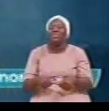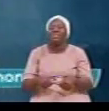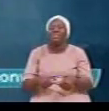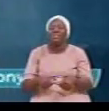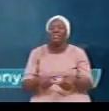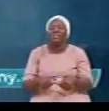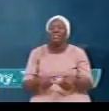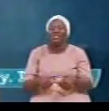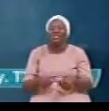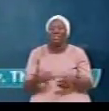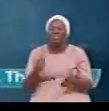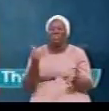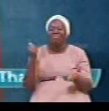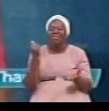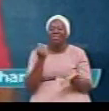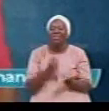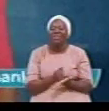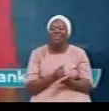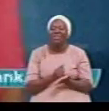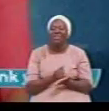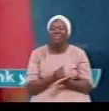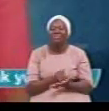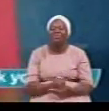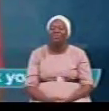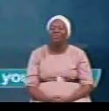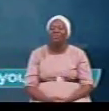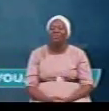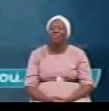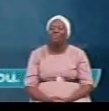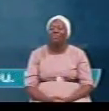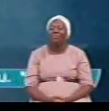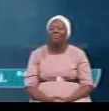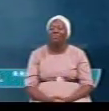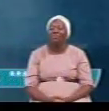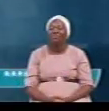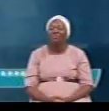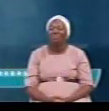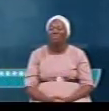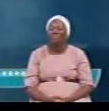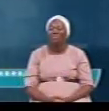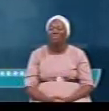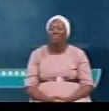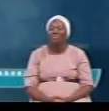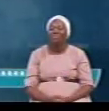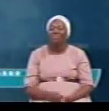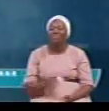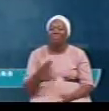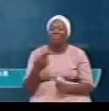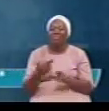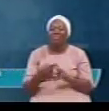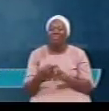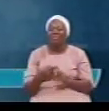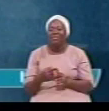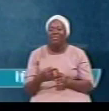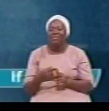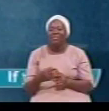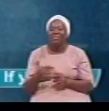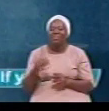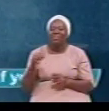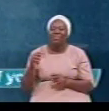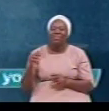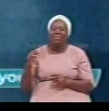It shall be permanent in Jesus' name. I want to hear that thing that will be permanent. All right. My name's Sister